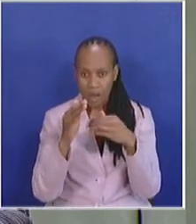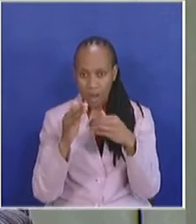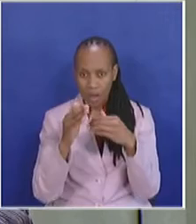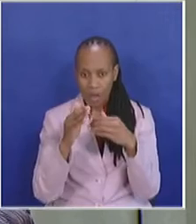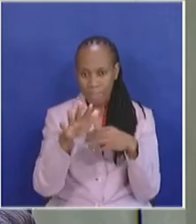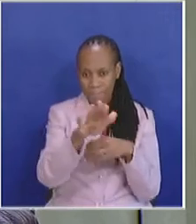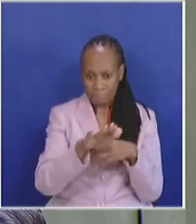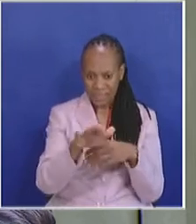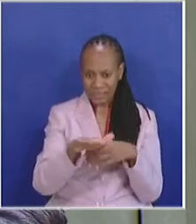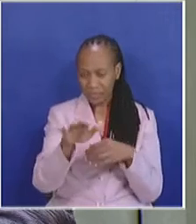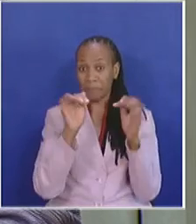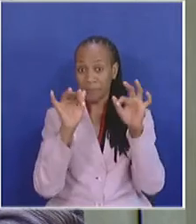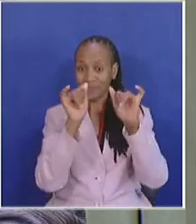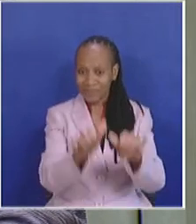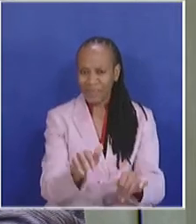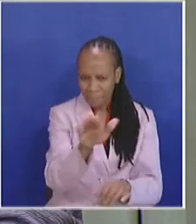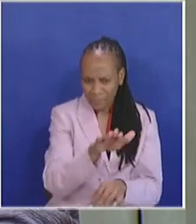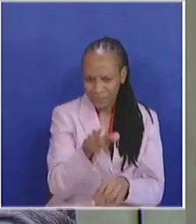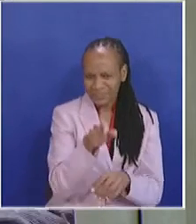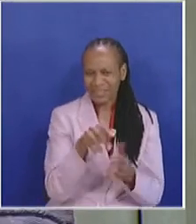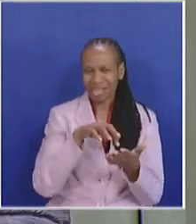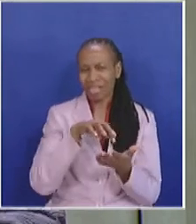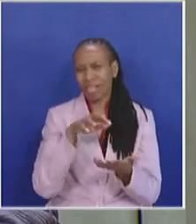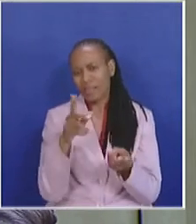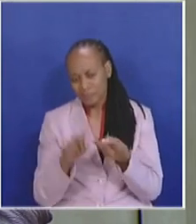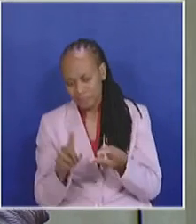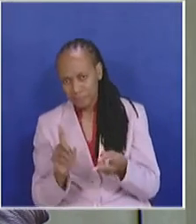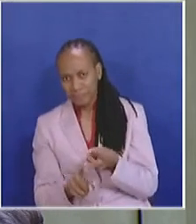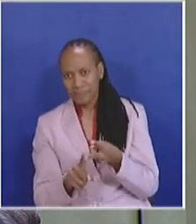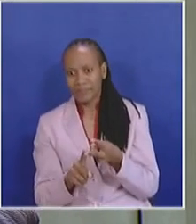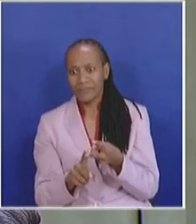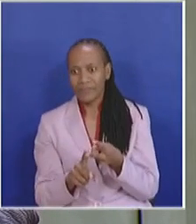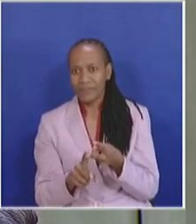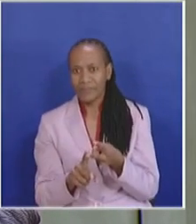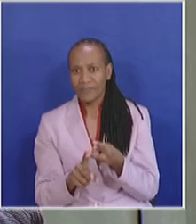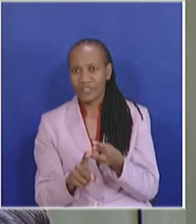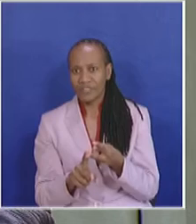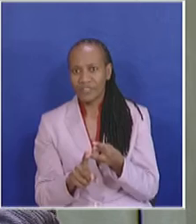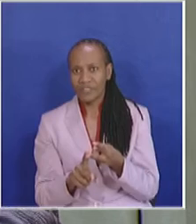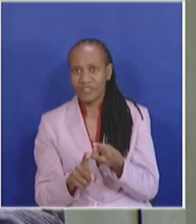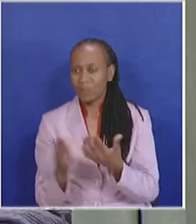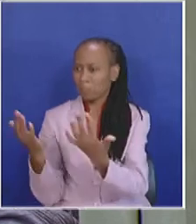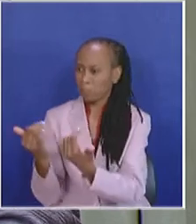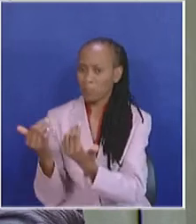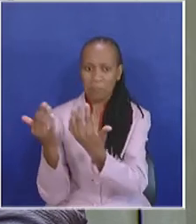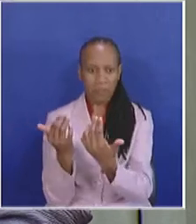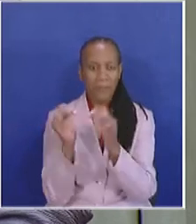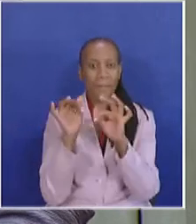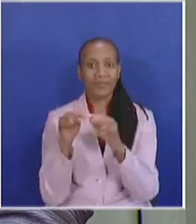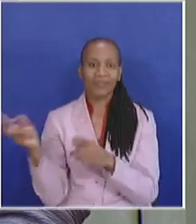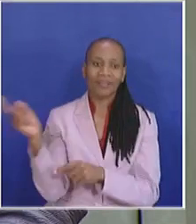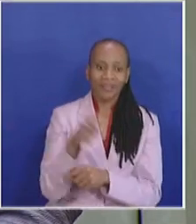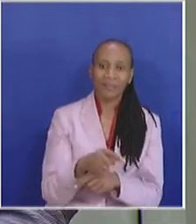areas and also for attracting the foreigners for business